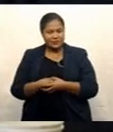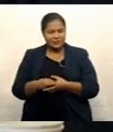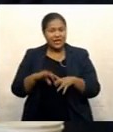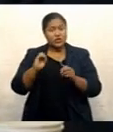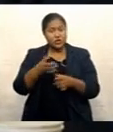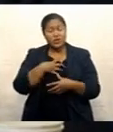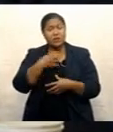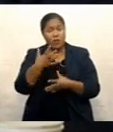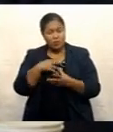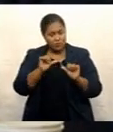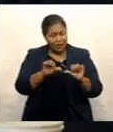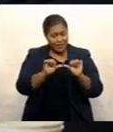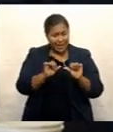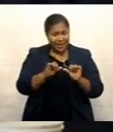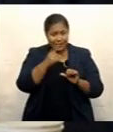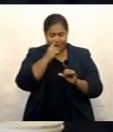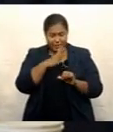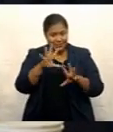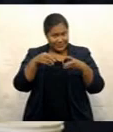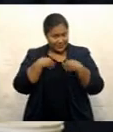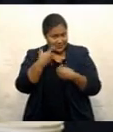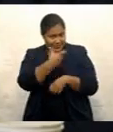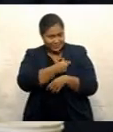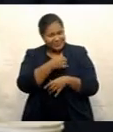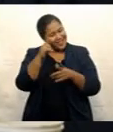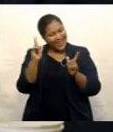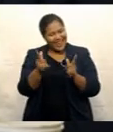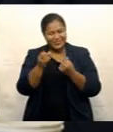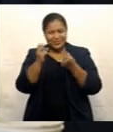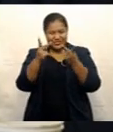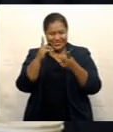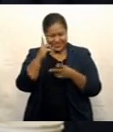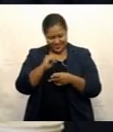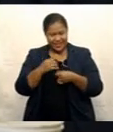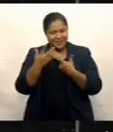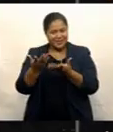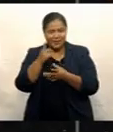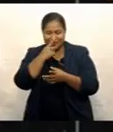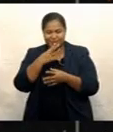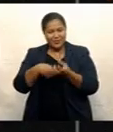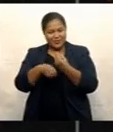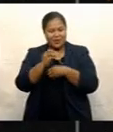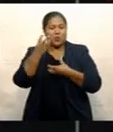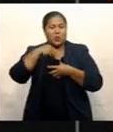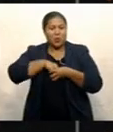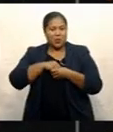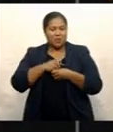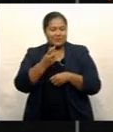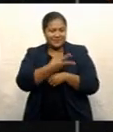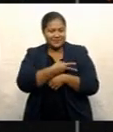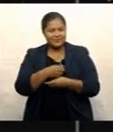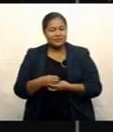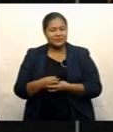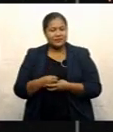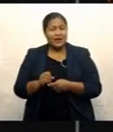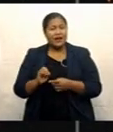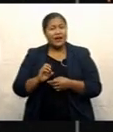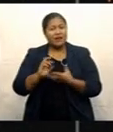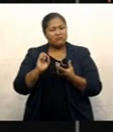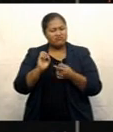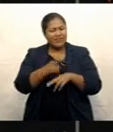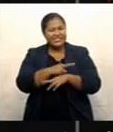we protect individuals with vaccine, the less opportunity we give for people to be infected. Residents of the Nakasi Hut